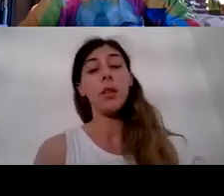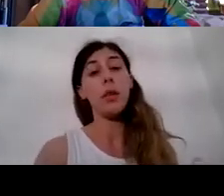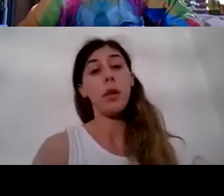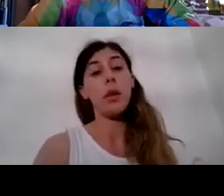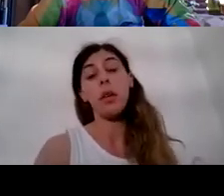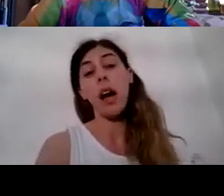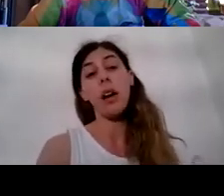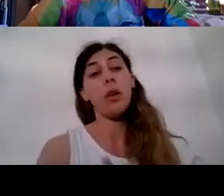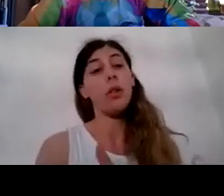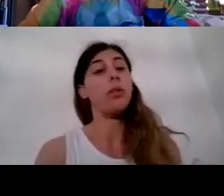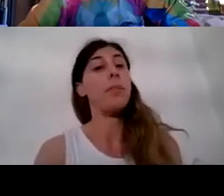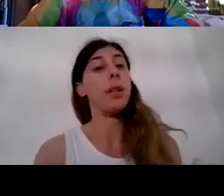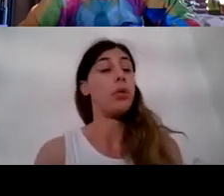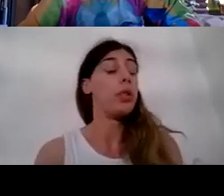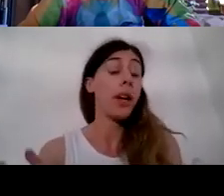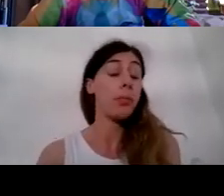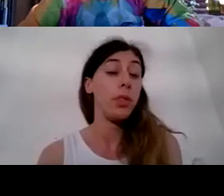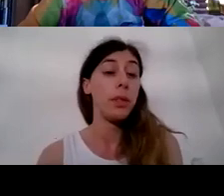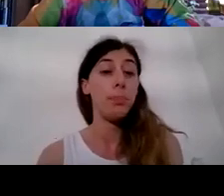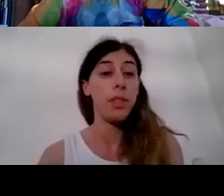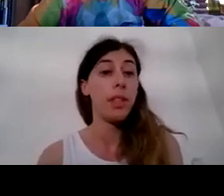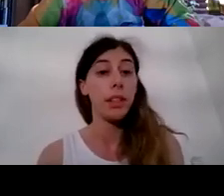some cases were rejected